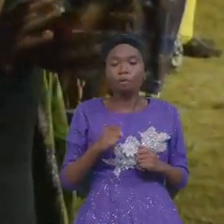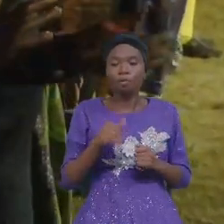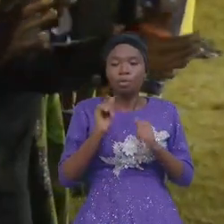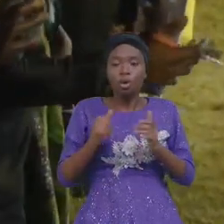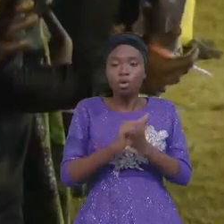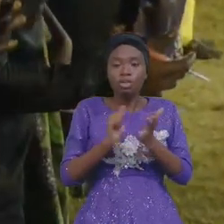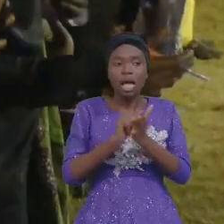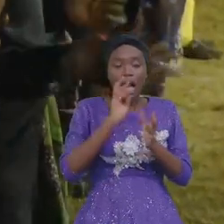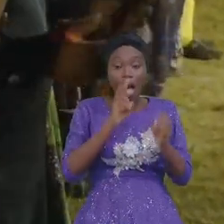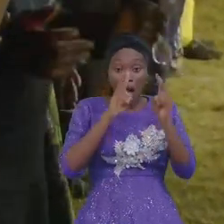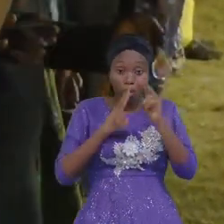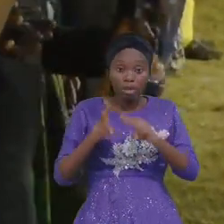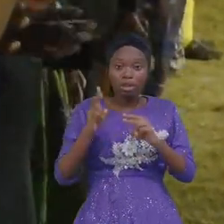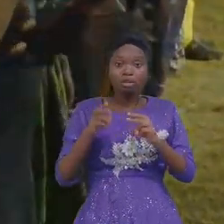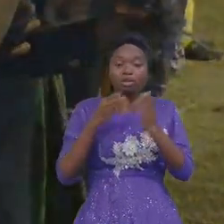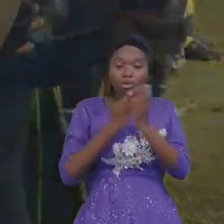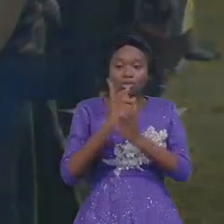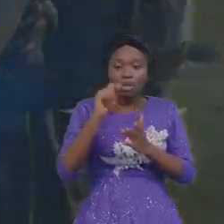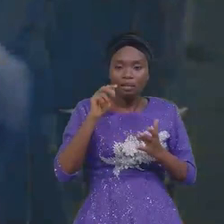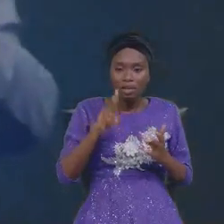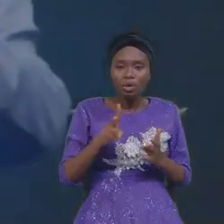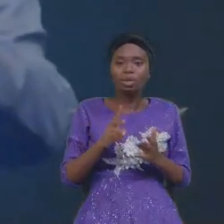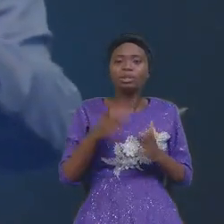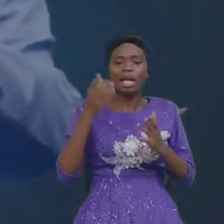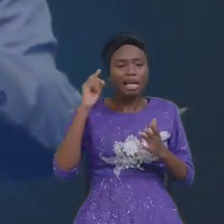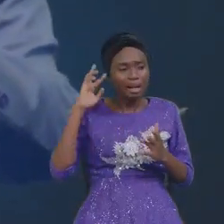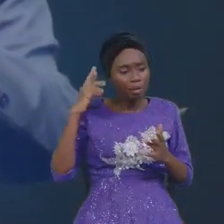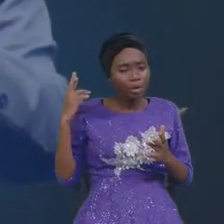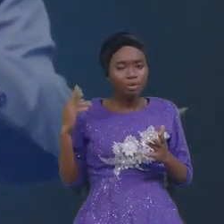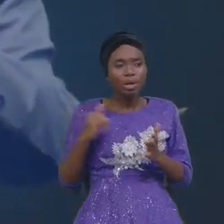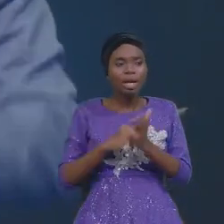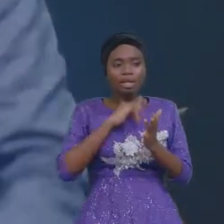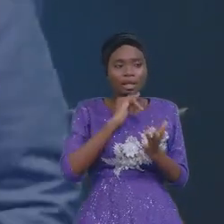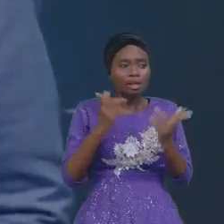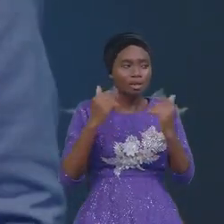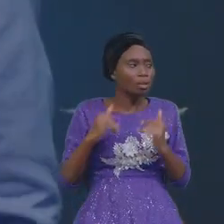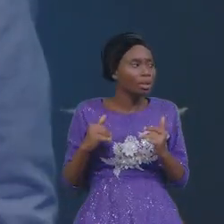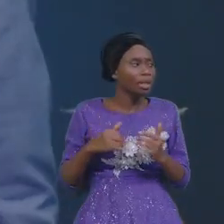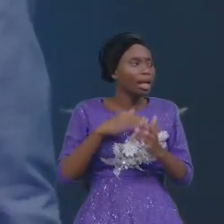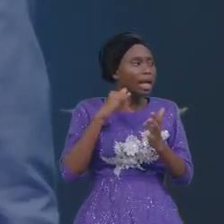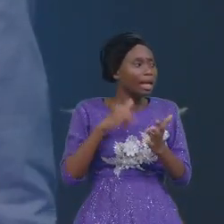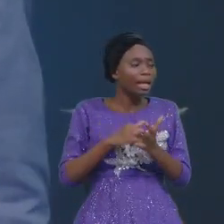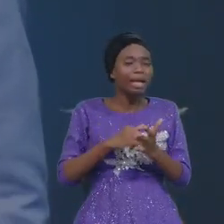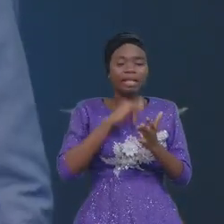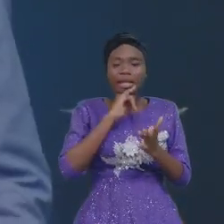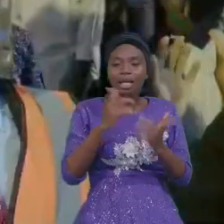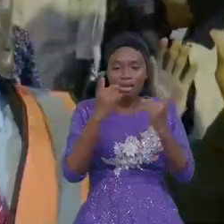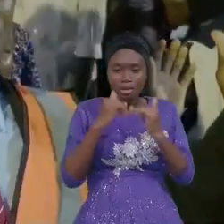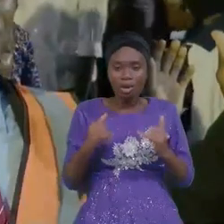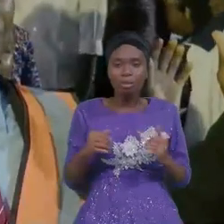watching by television, you're listening on the radio, it's come. I said it's